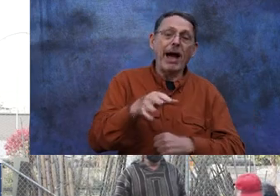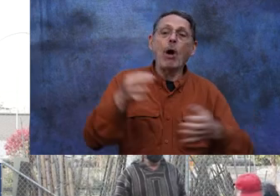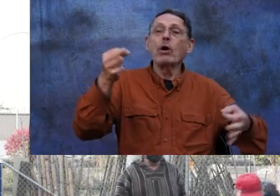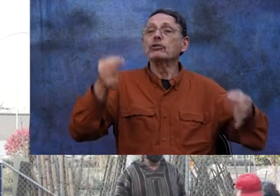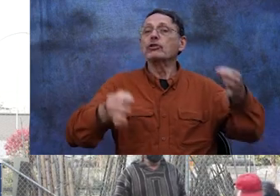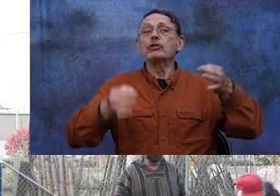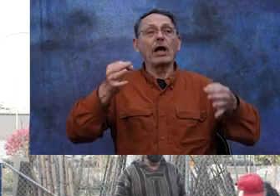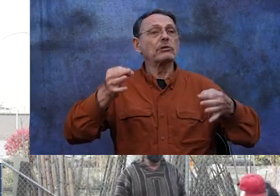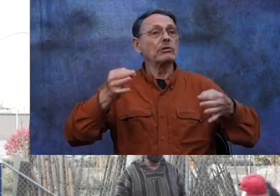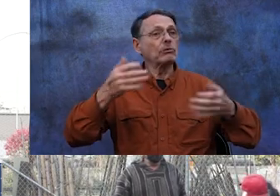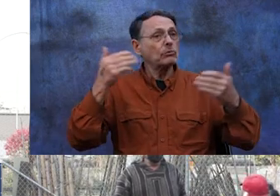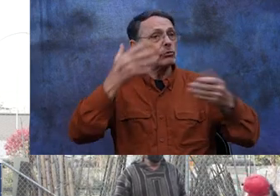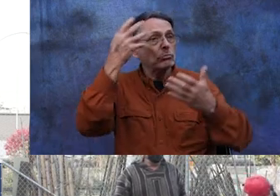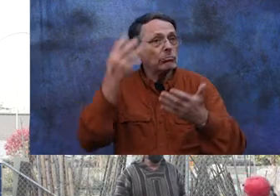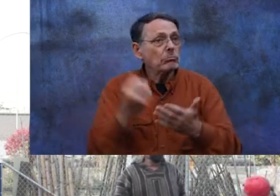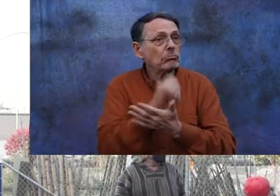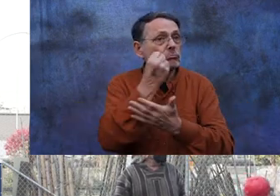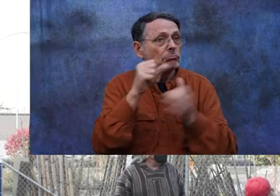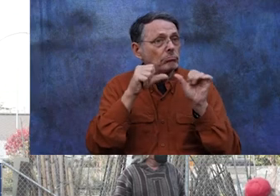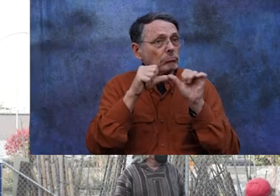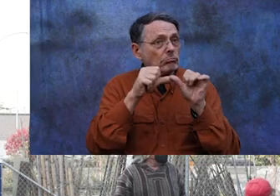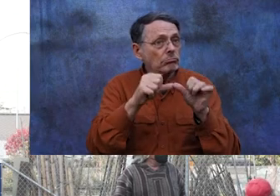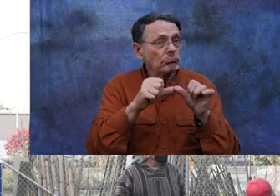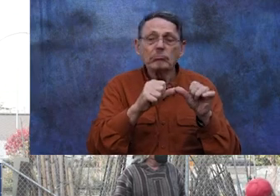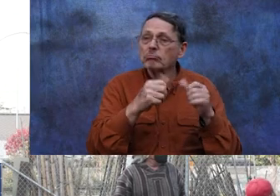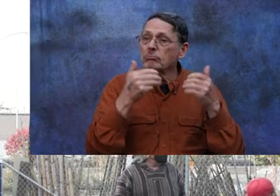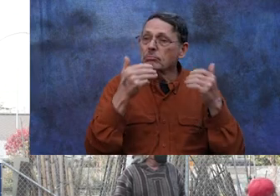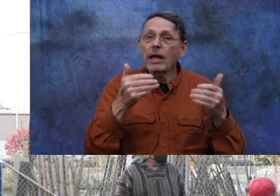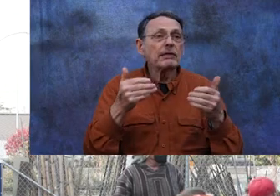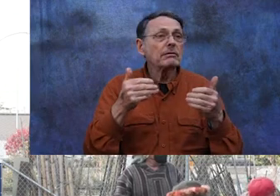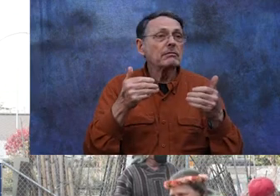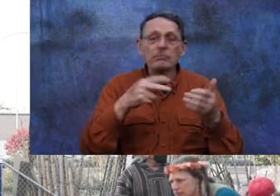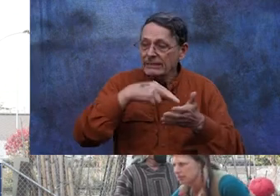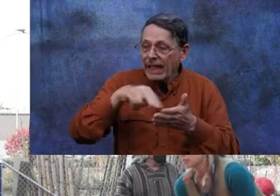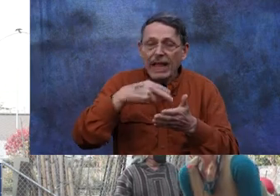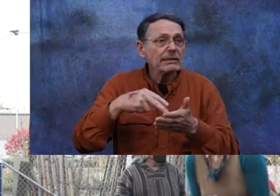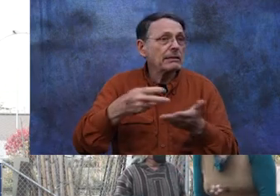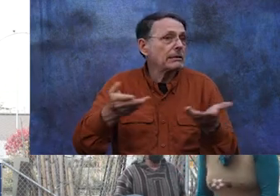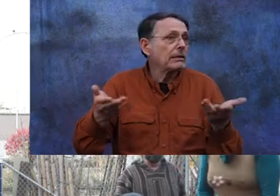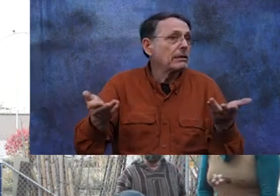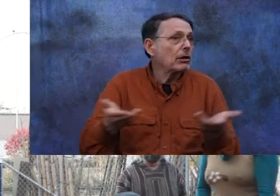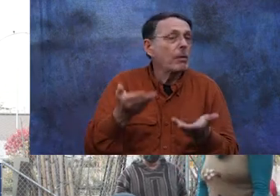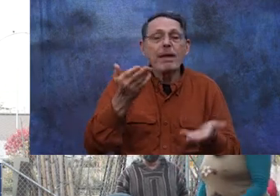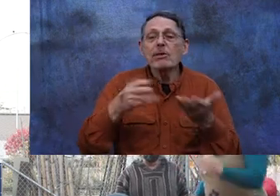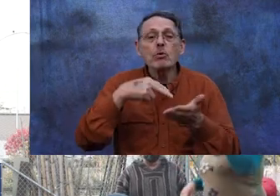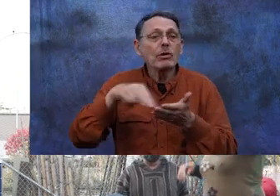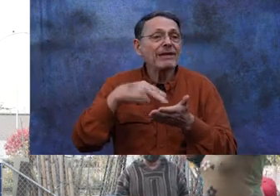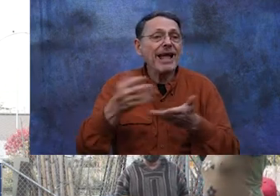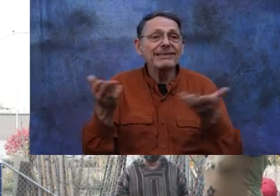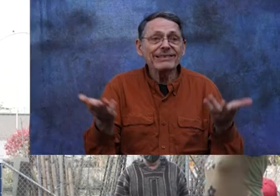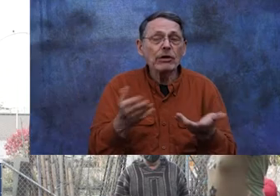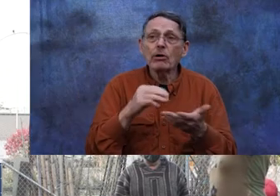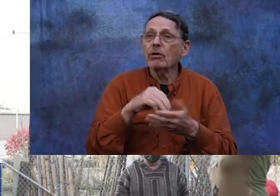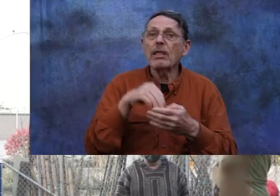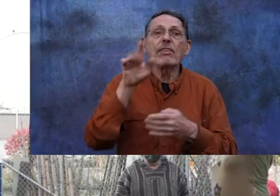prevail. So let us move and dance it here. You may be dancing here in that sacred